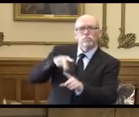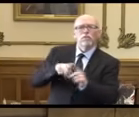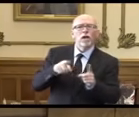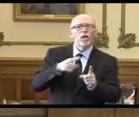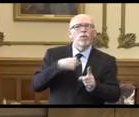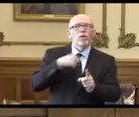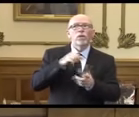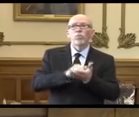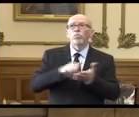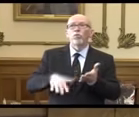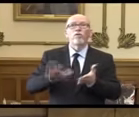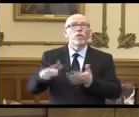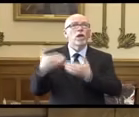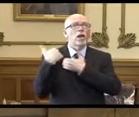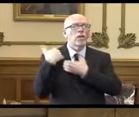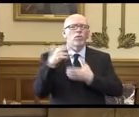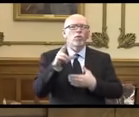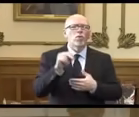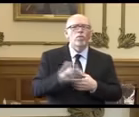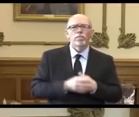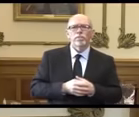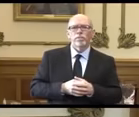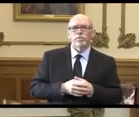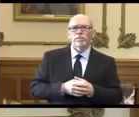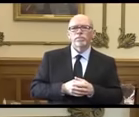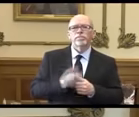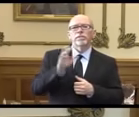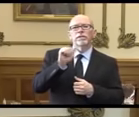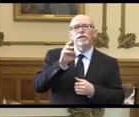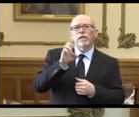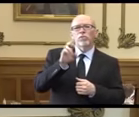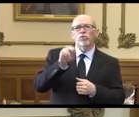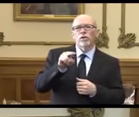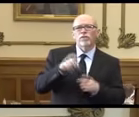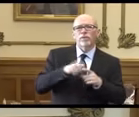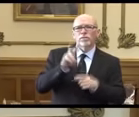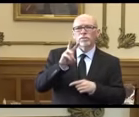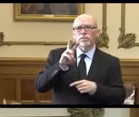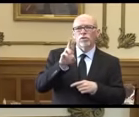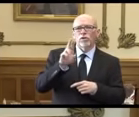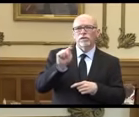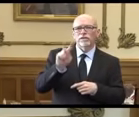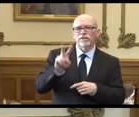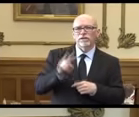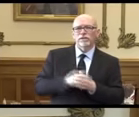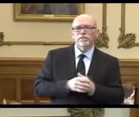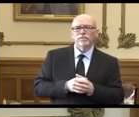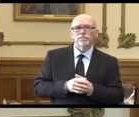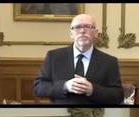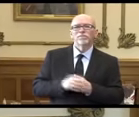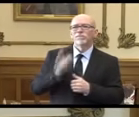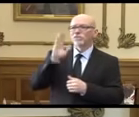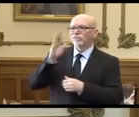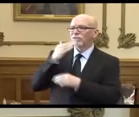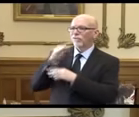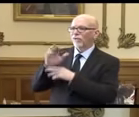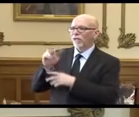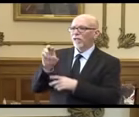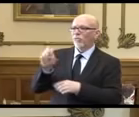all liabilities from them. Cameron from WRTV. Afternoon,